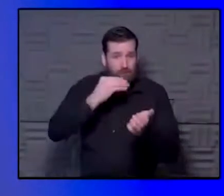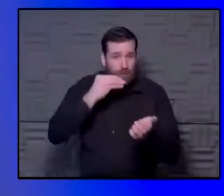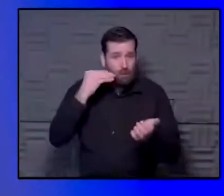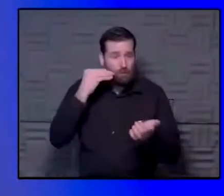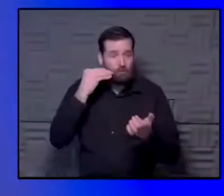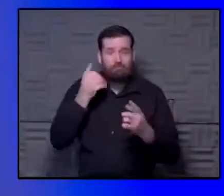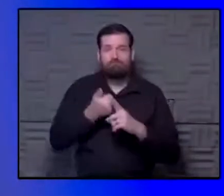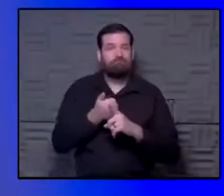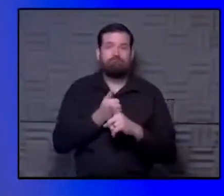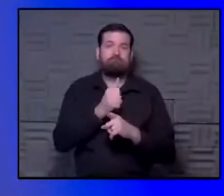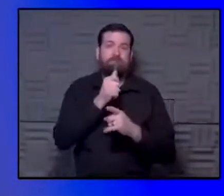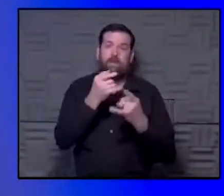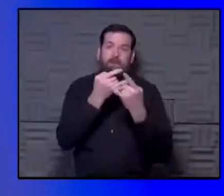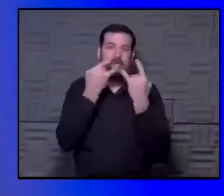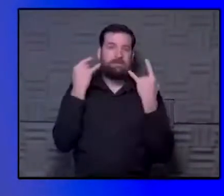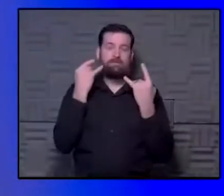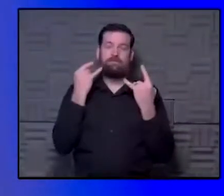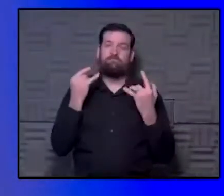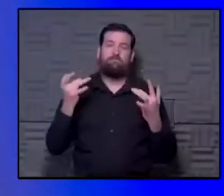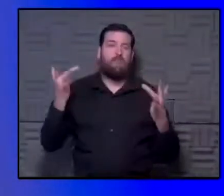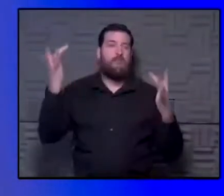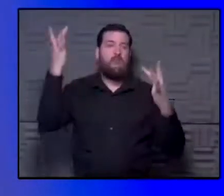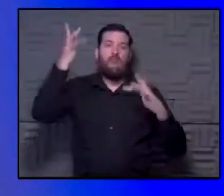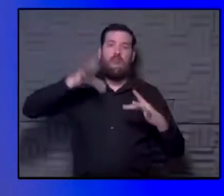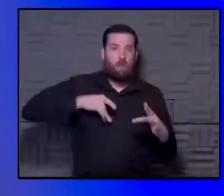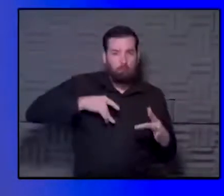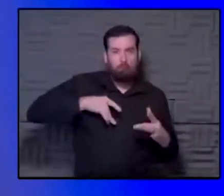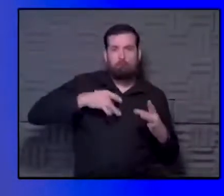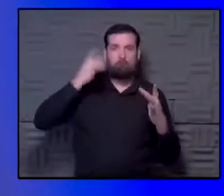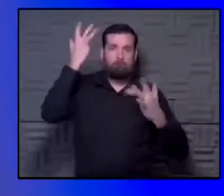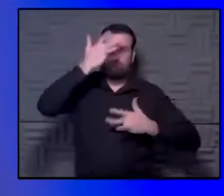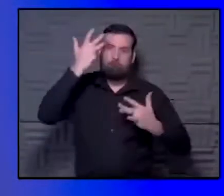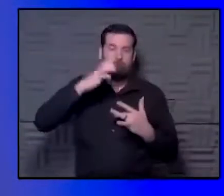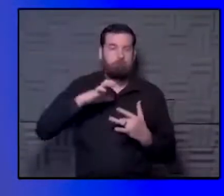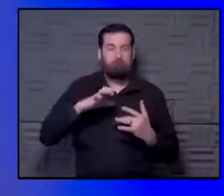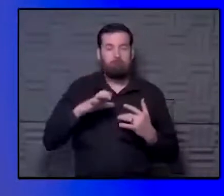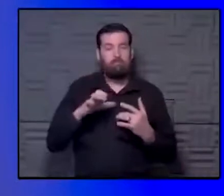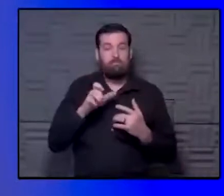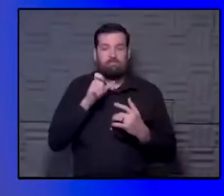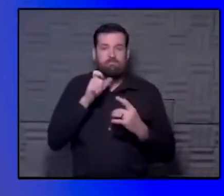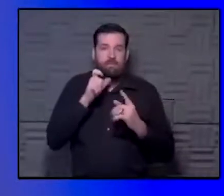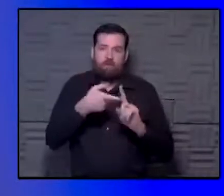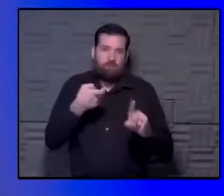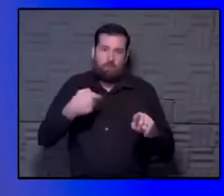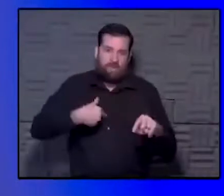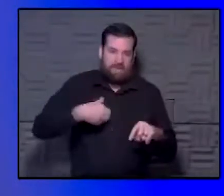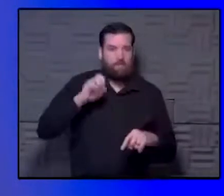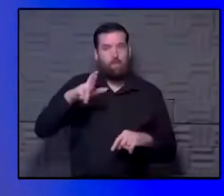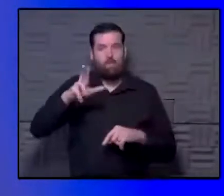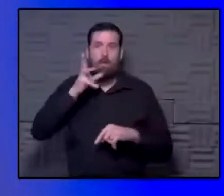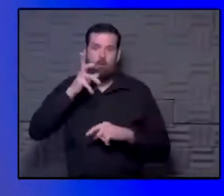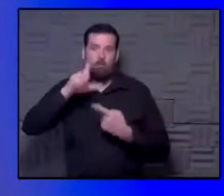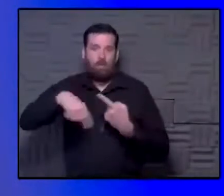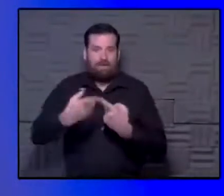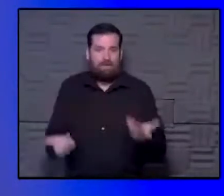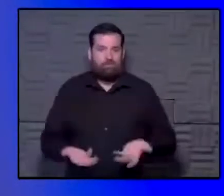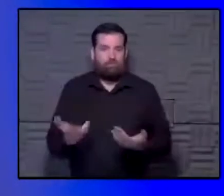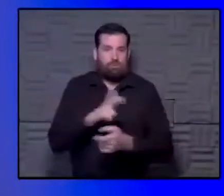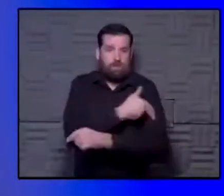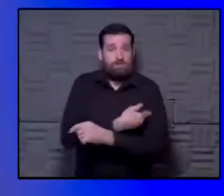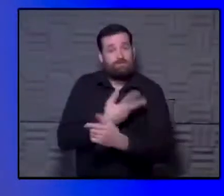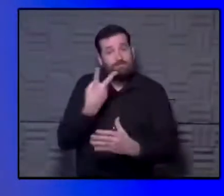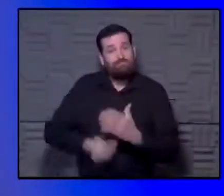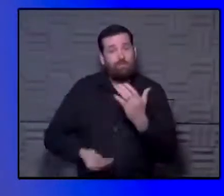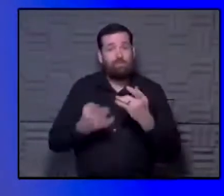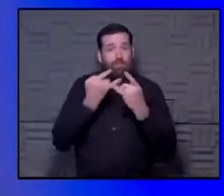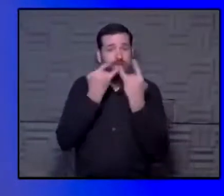not masked and contracted the virus there, but he did not catch it from me nor my mom when he was here in the hospital because we were both